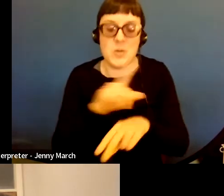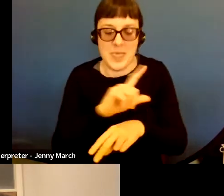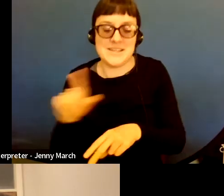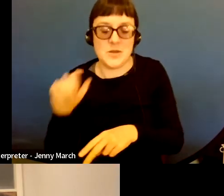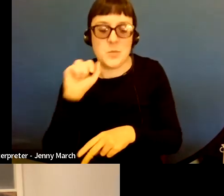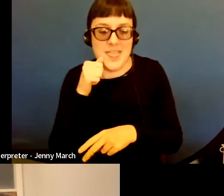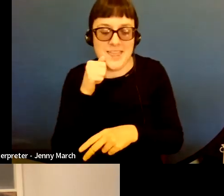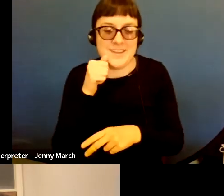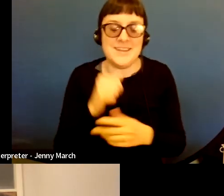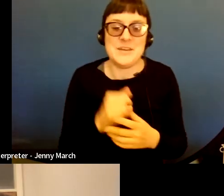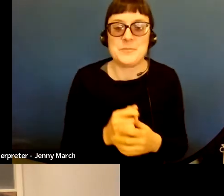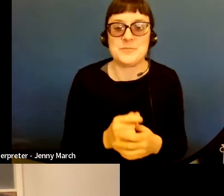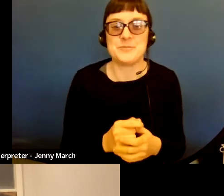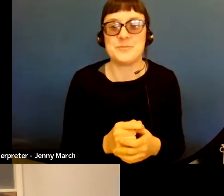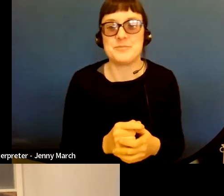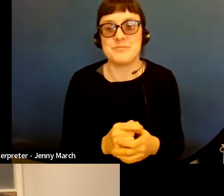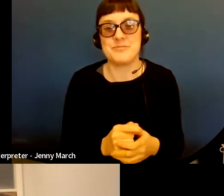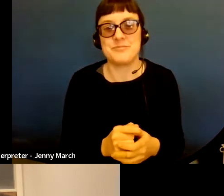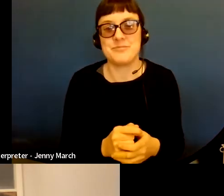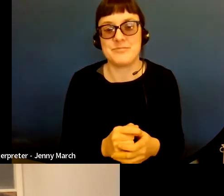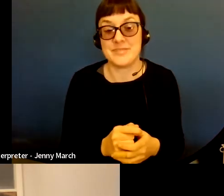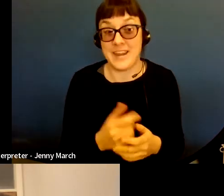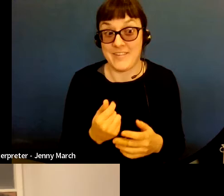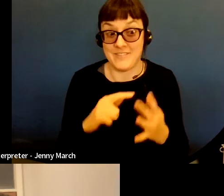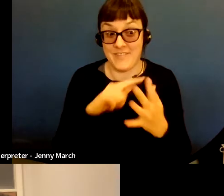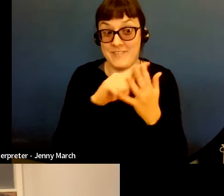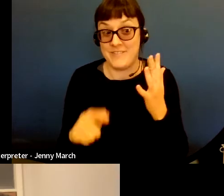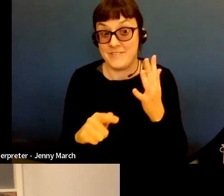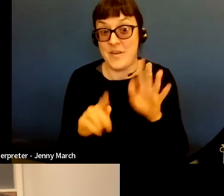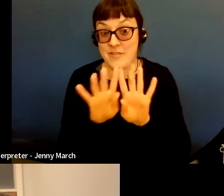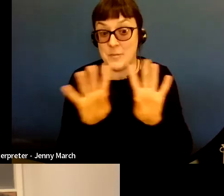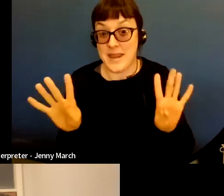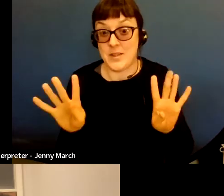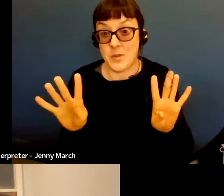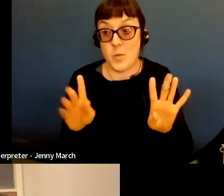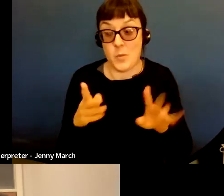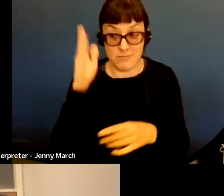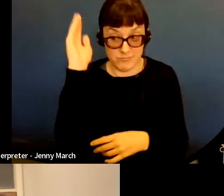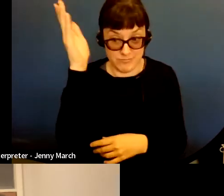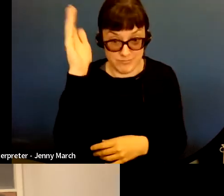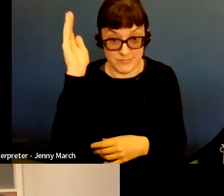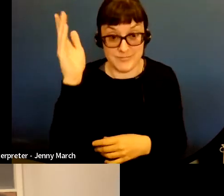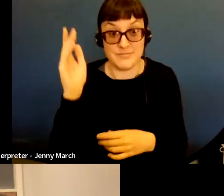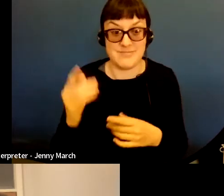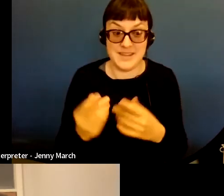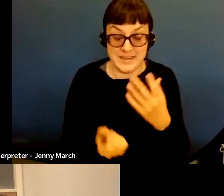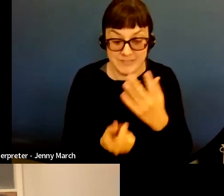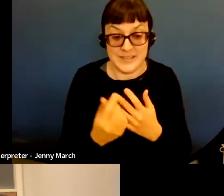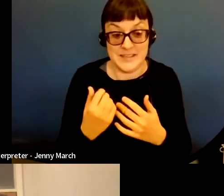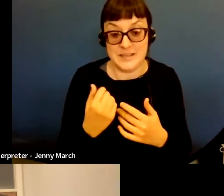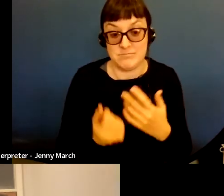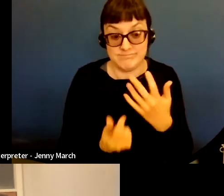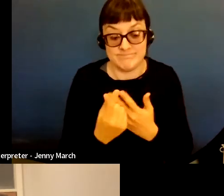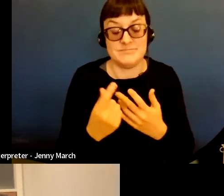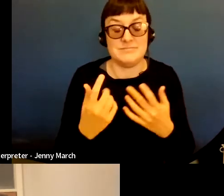letter shortly. We've got 5 panelists here today who are going to talk to you about innovation in